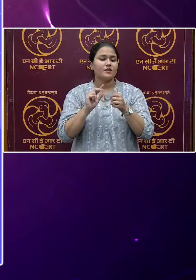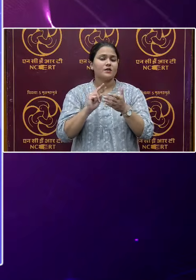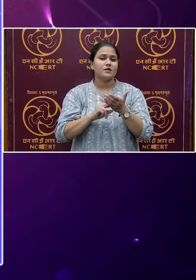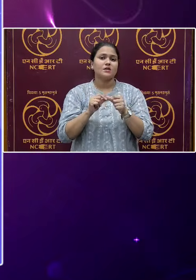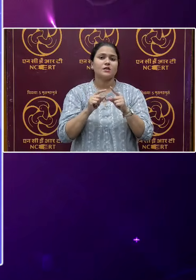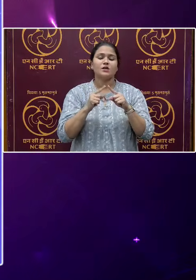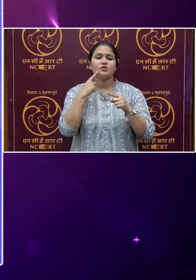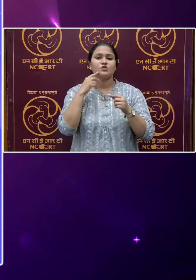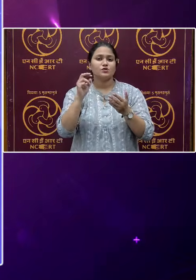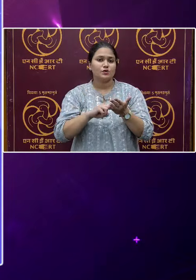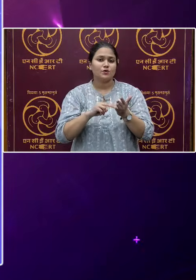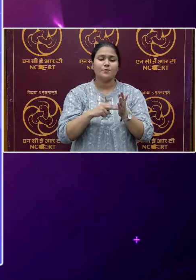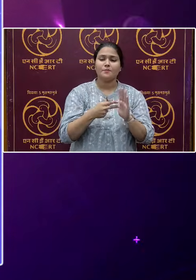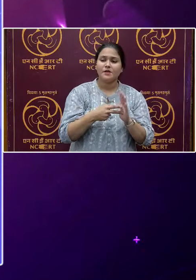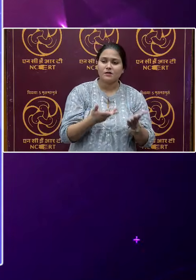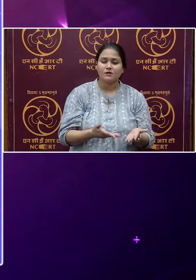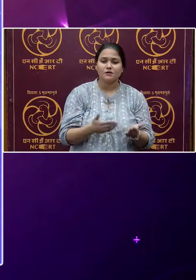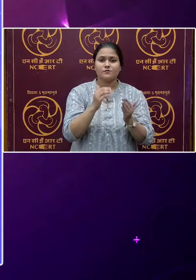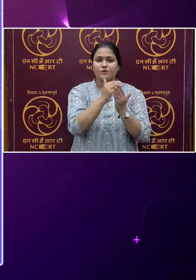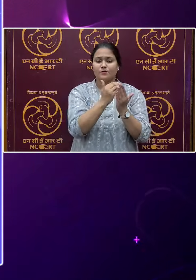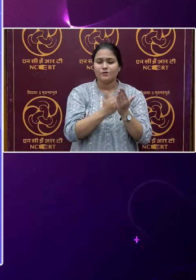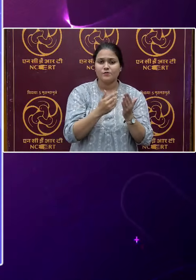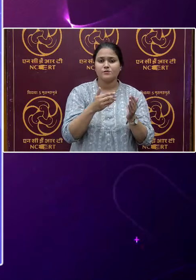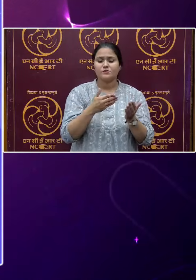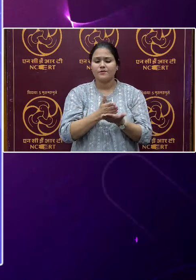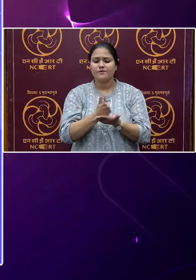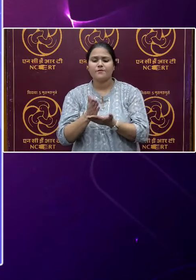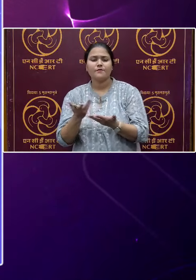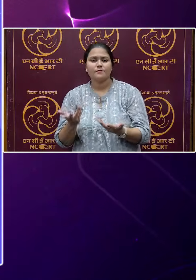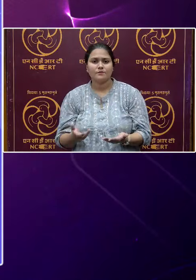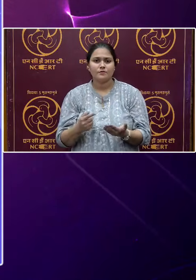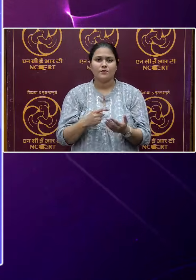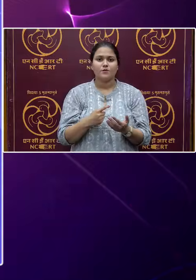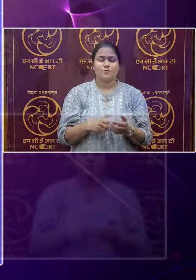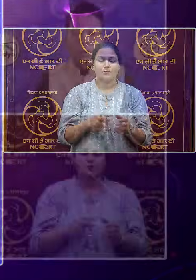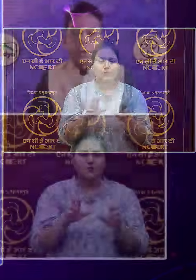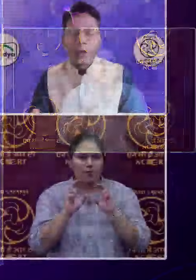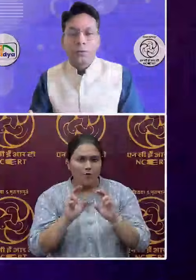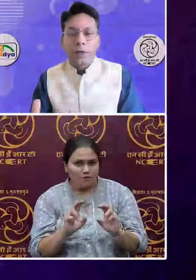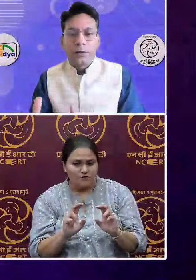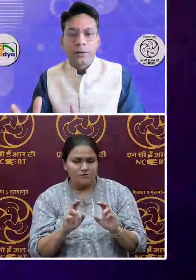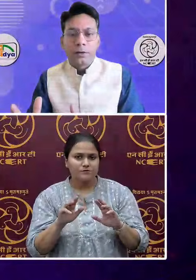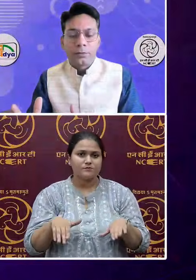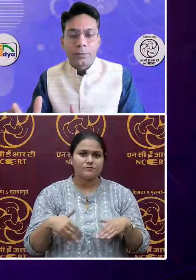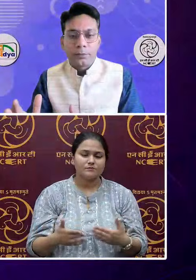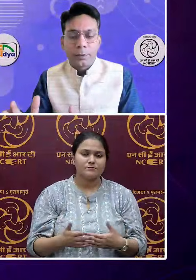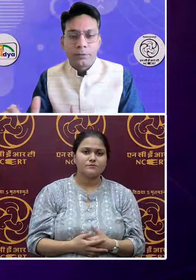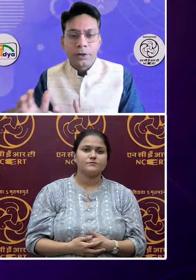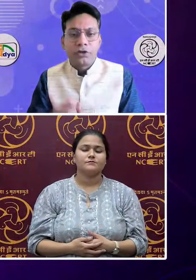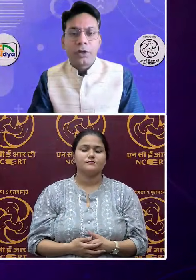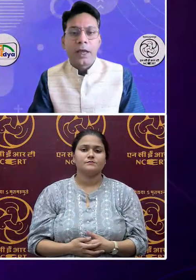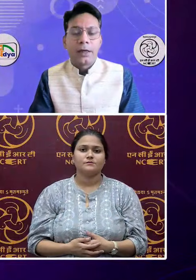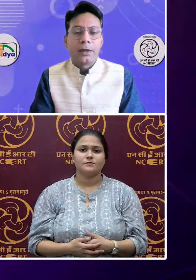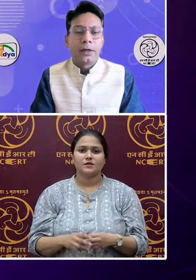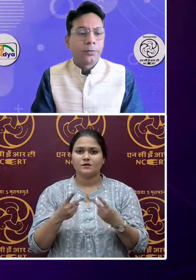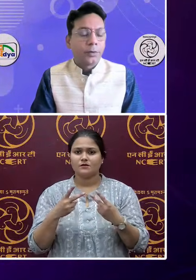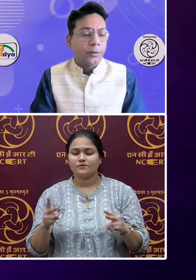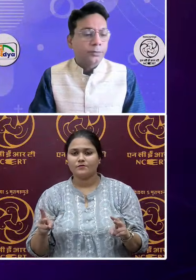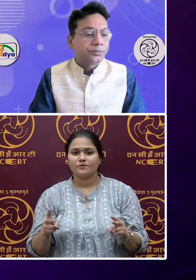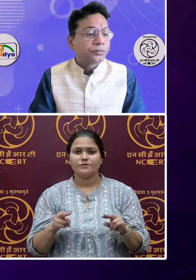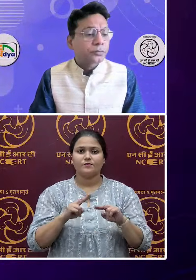features of online course platforms so that we can assess them based on their different feature,